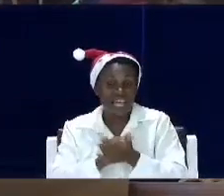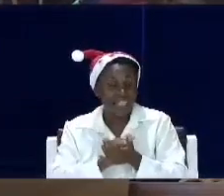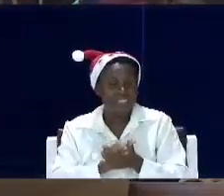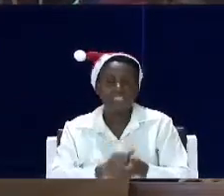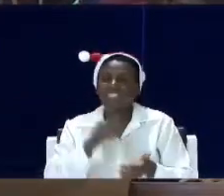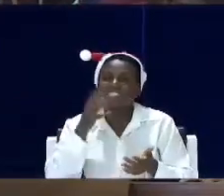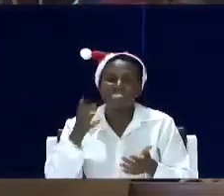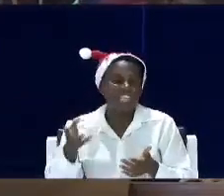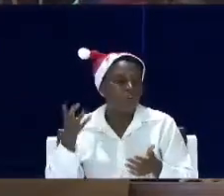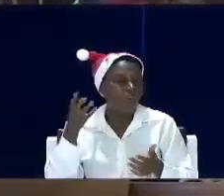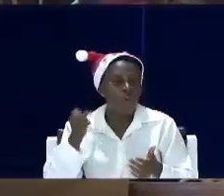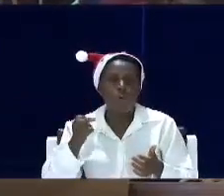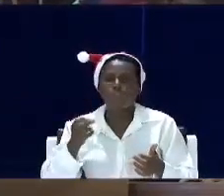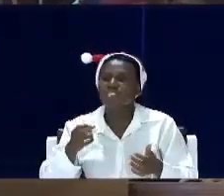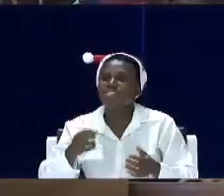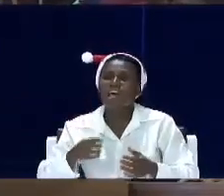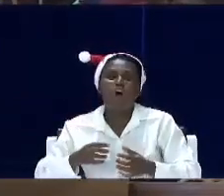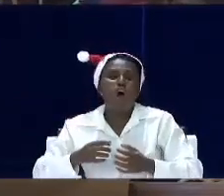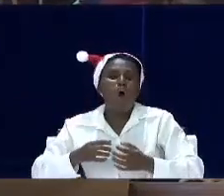an overflow for him.